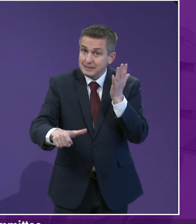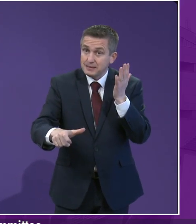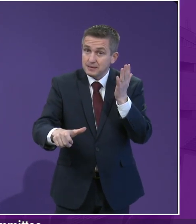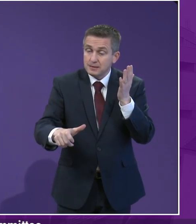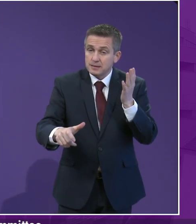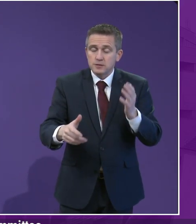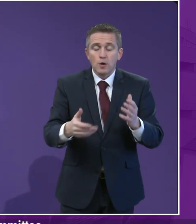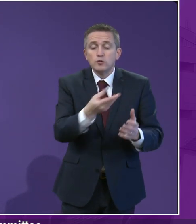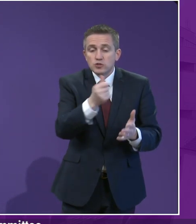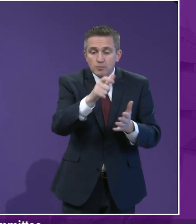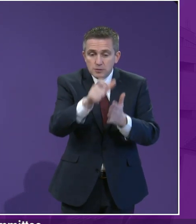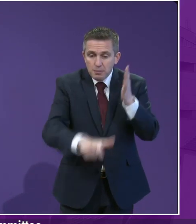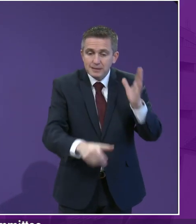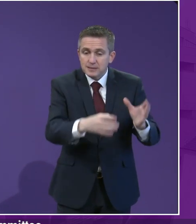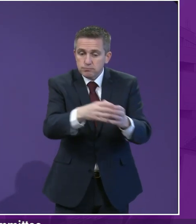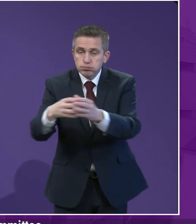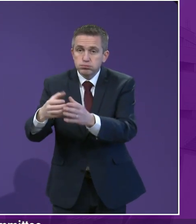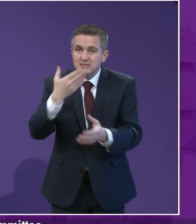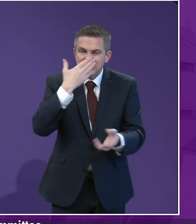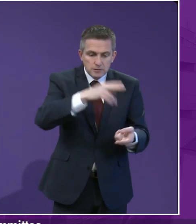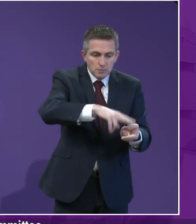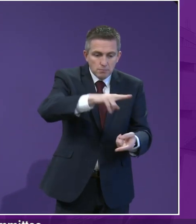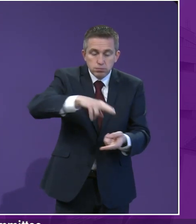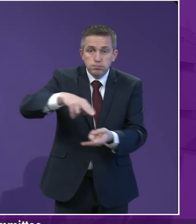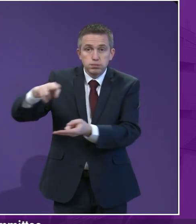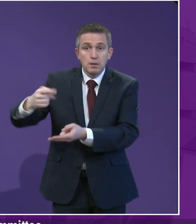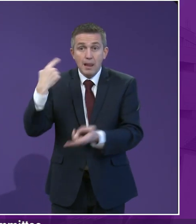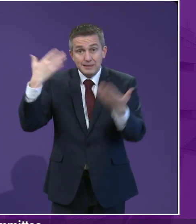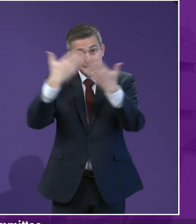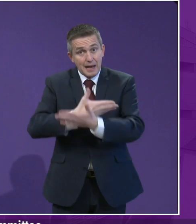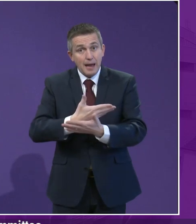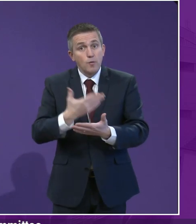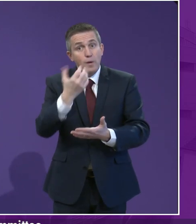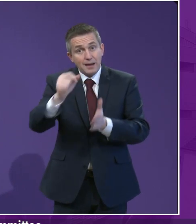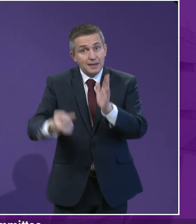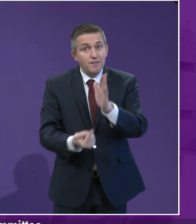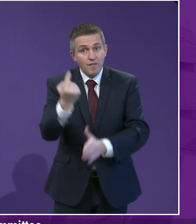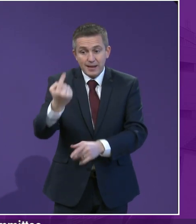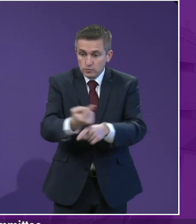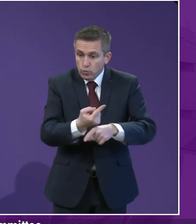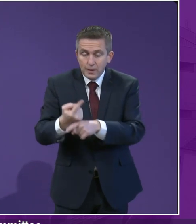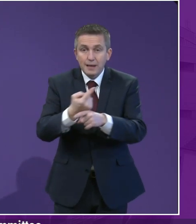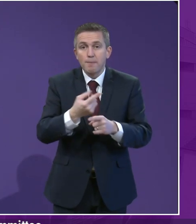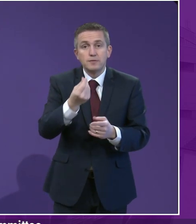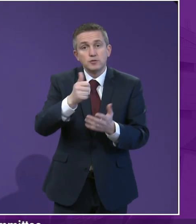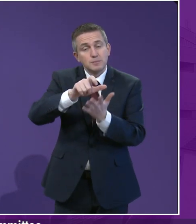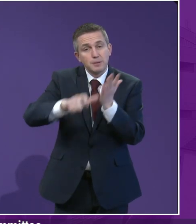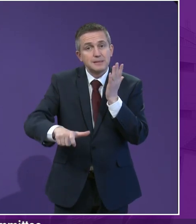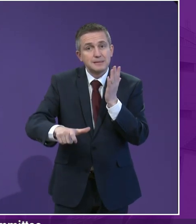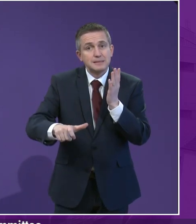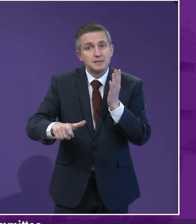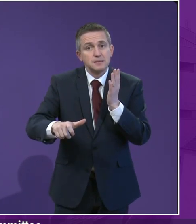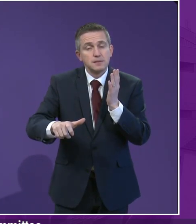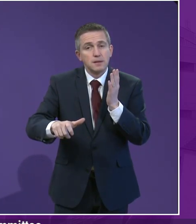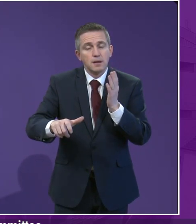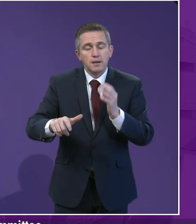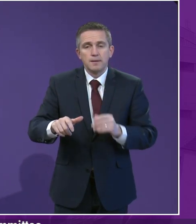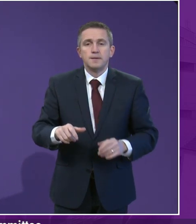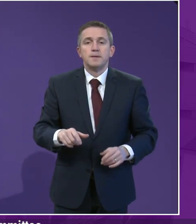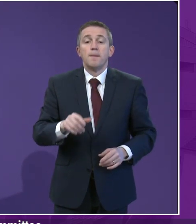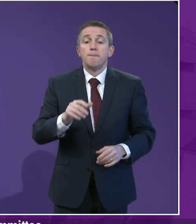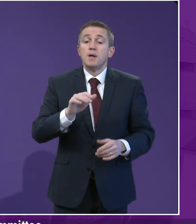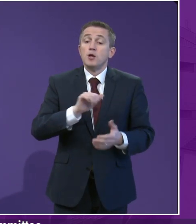much bigger issue. We had 12 students who were registered with a mental health disability in 2009. There's now 320. And